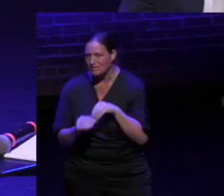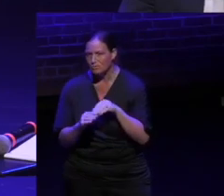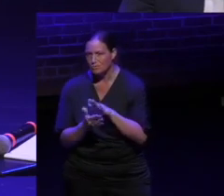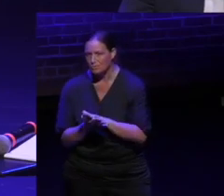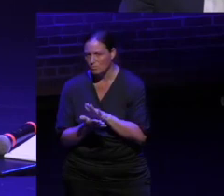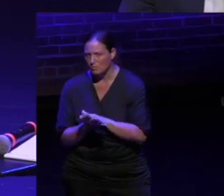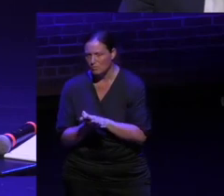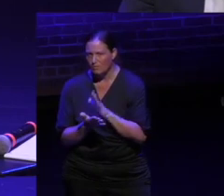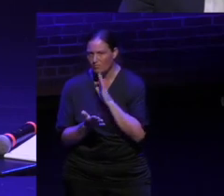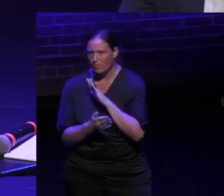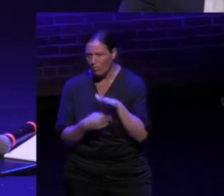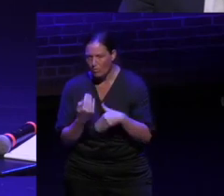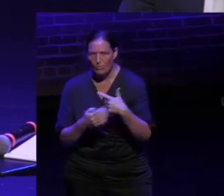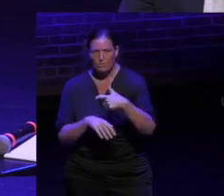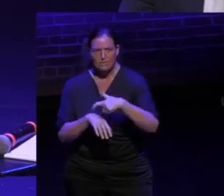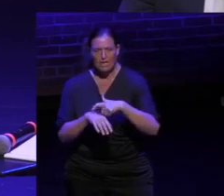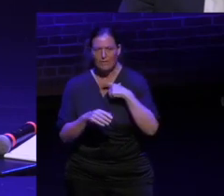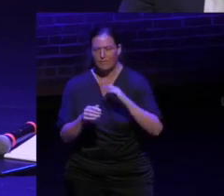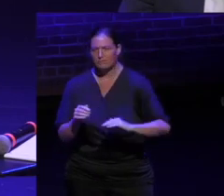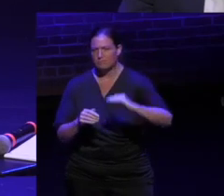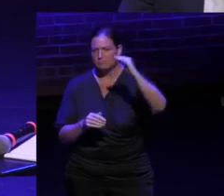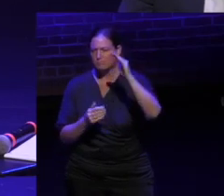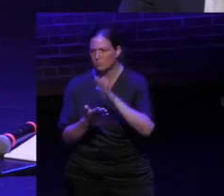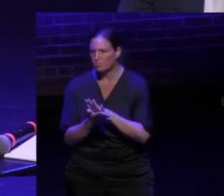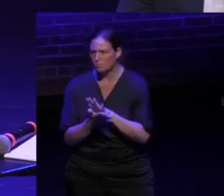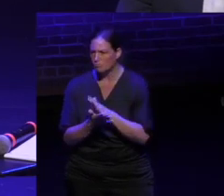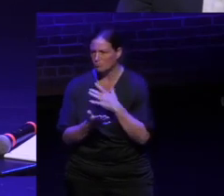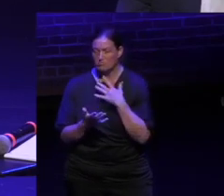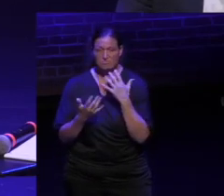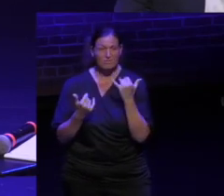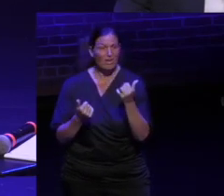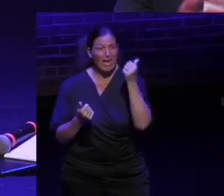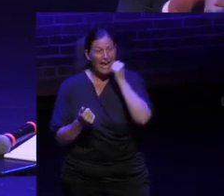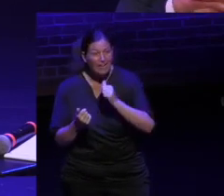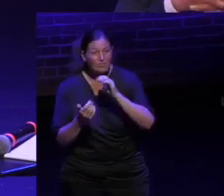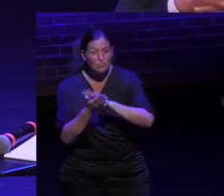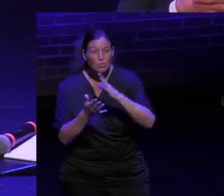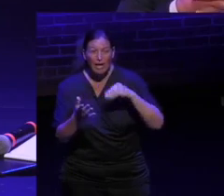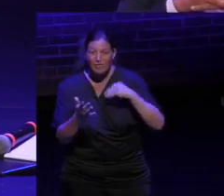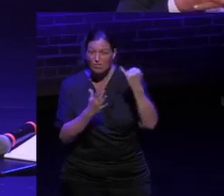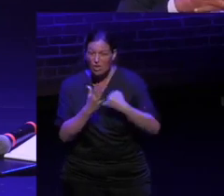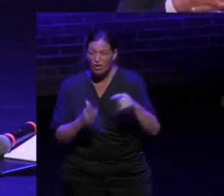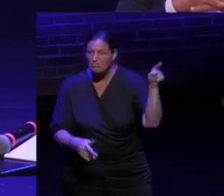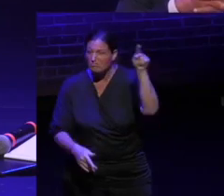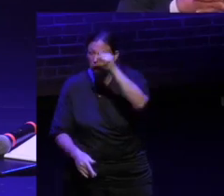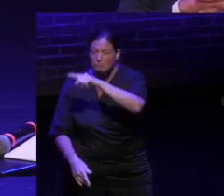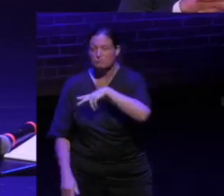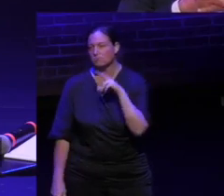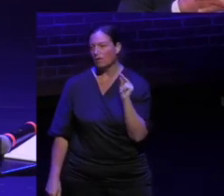the entire time that they were in the class. That's not happening in every single community across the Commonwealth.